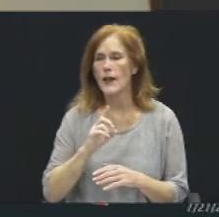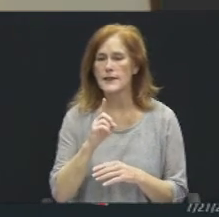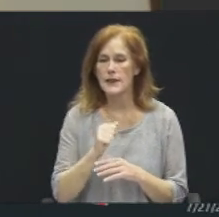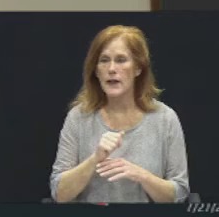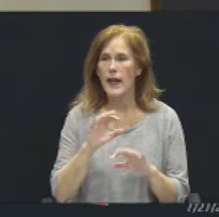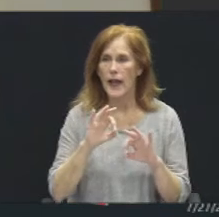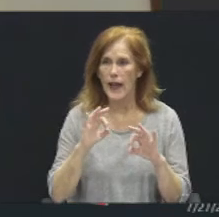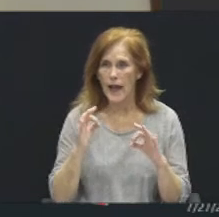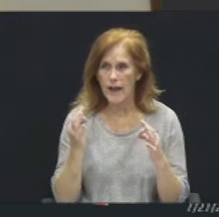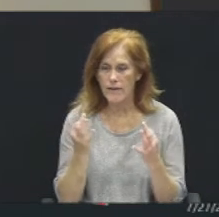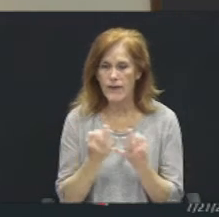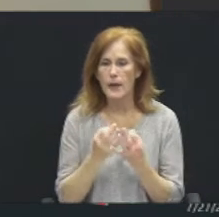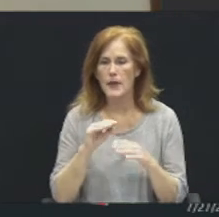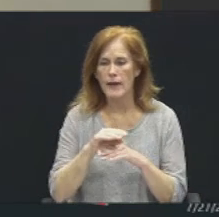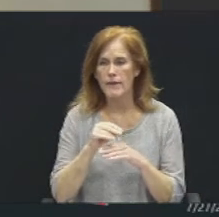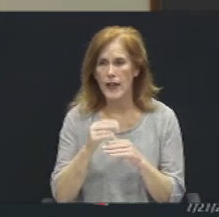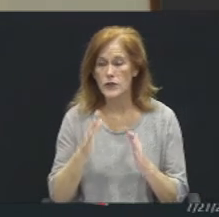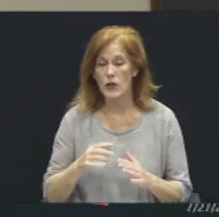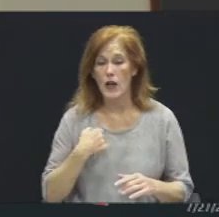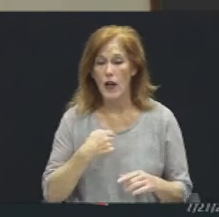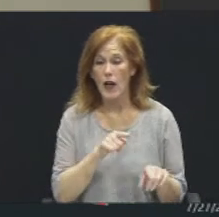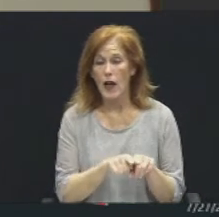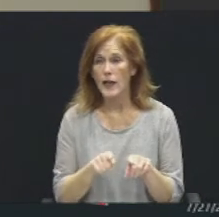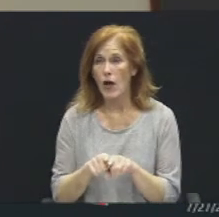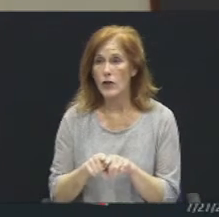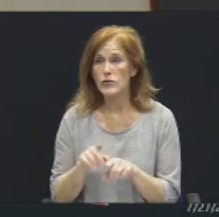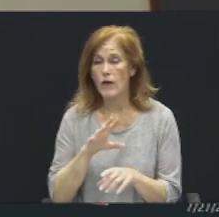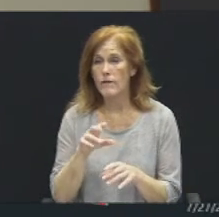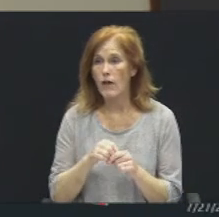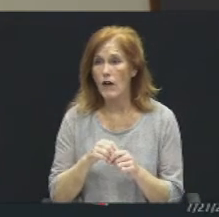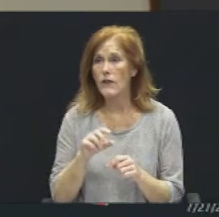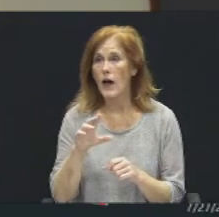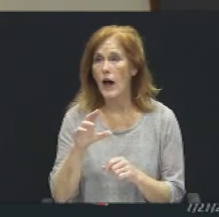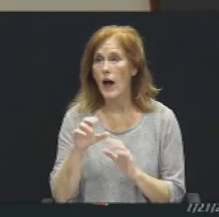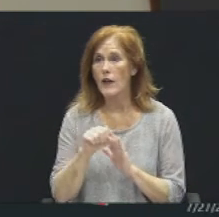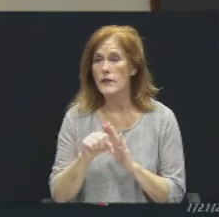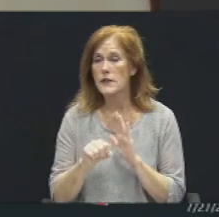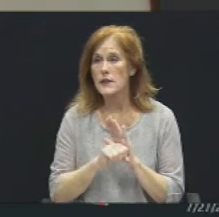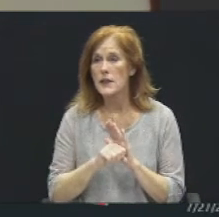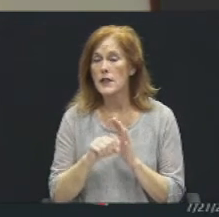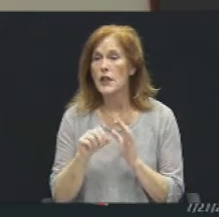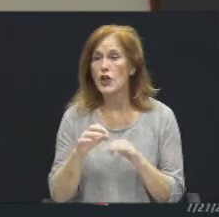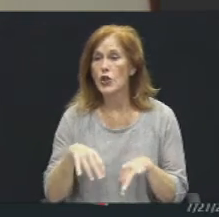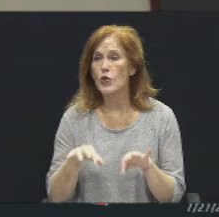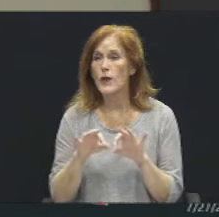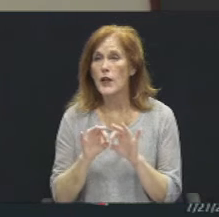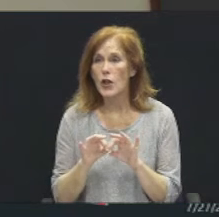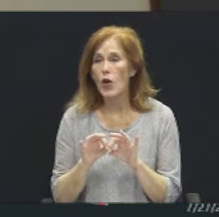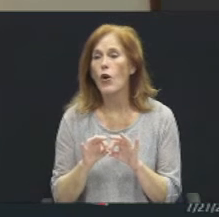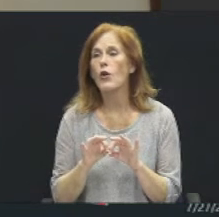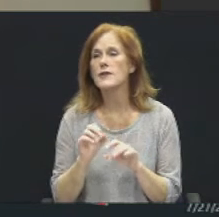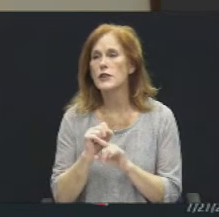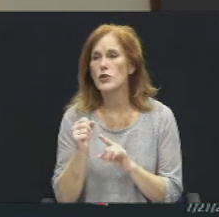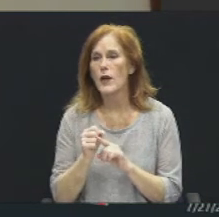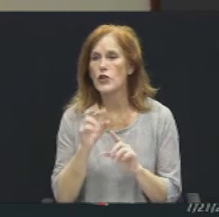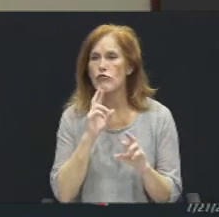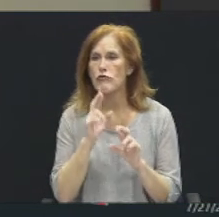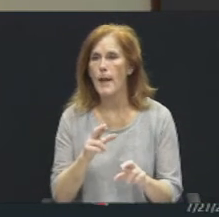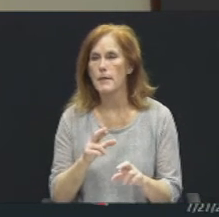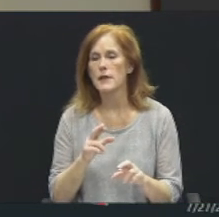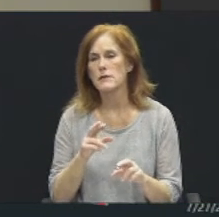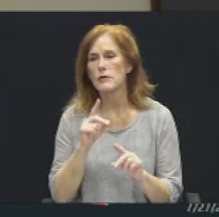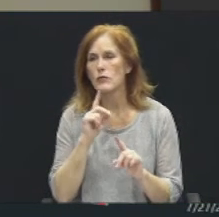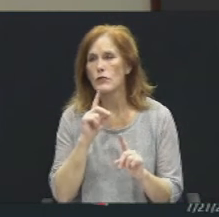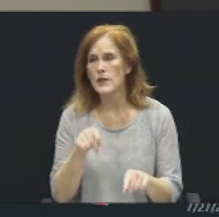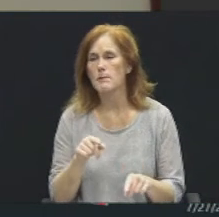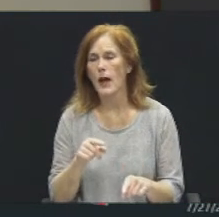family advisor. I also serve on the State of Nebraska CISM, Critical Incident Rapid Response Stress